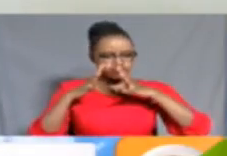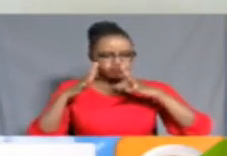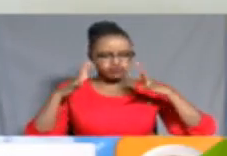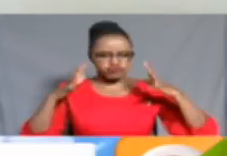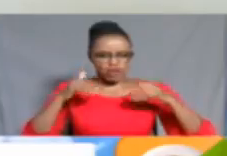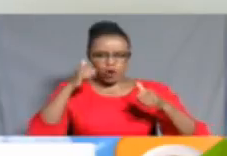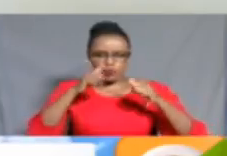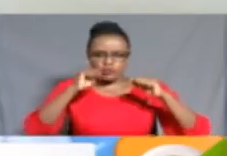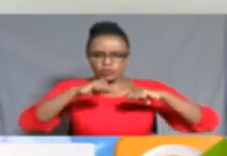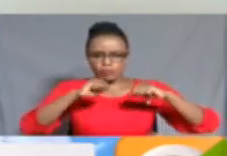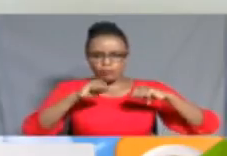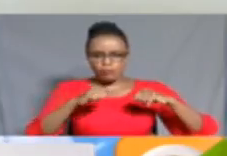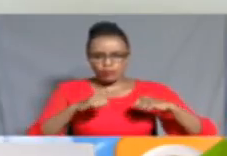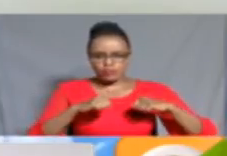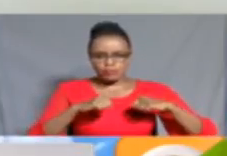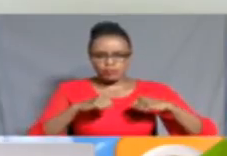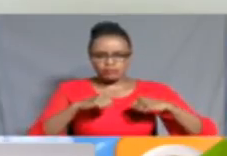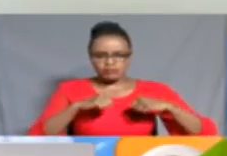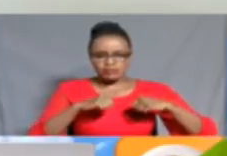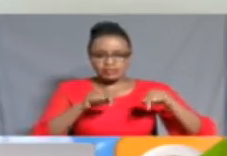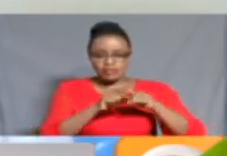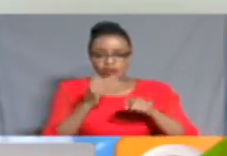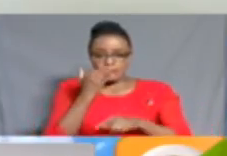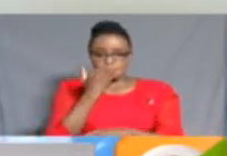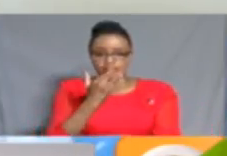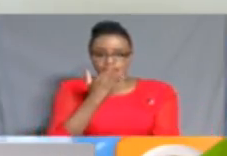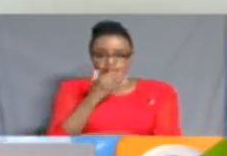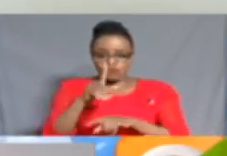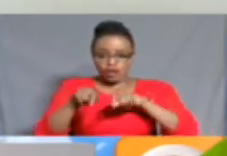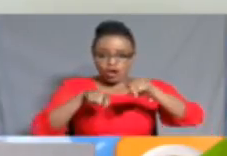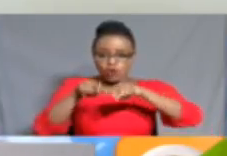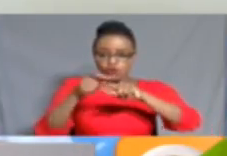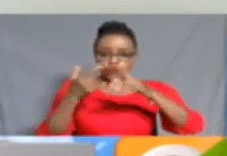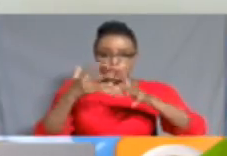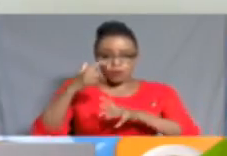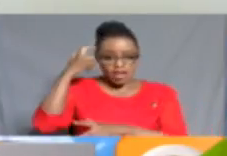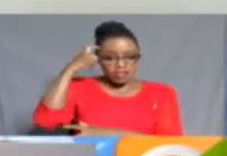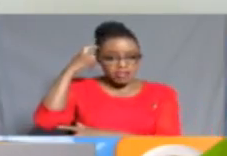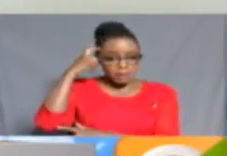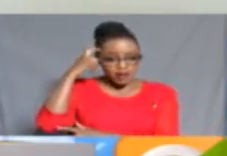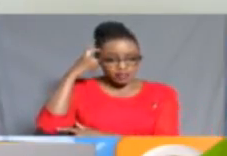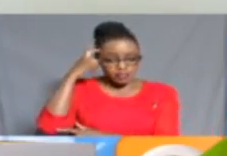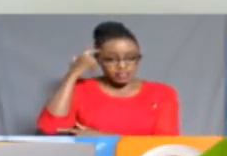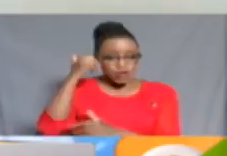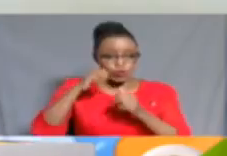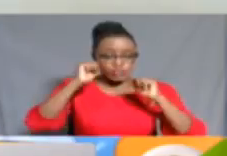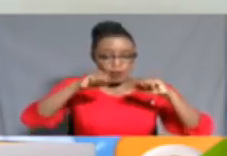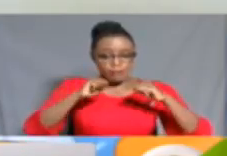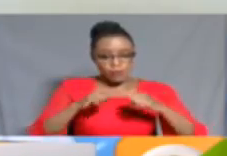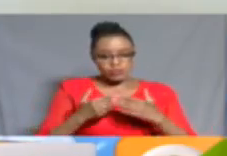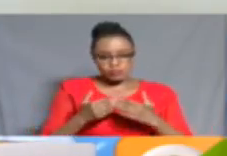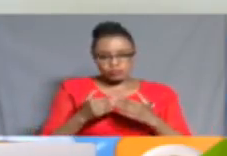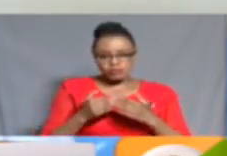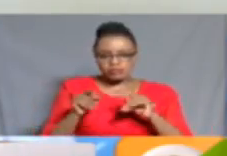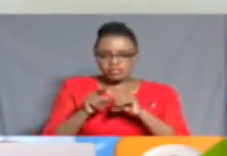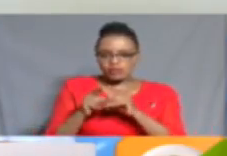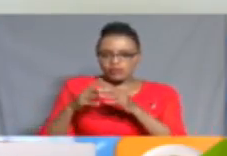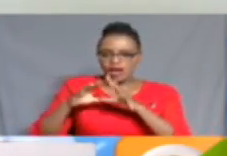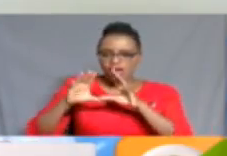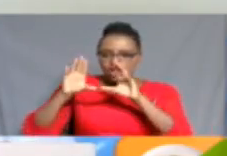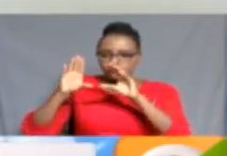can centrally, because breathing is controlled from the brain, which can centrally depress the